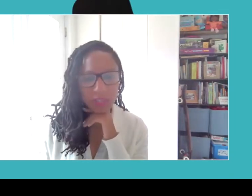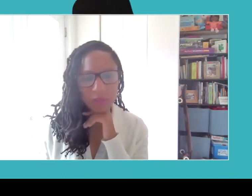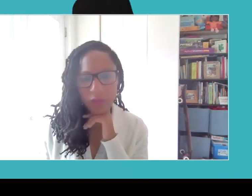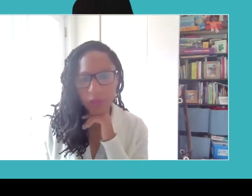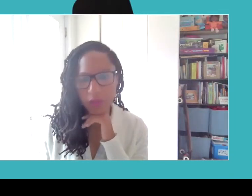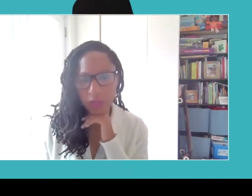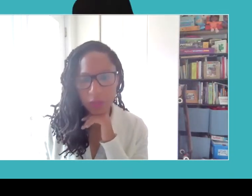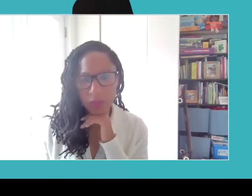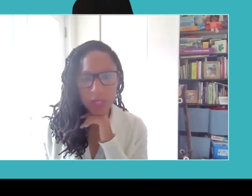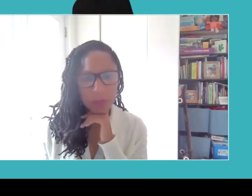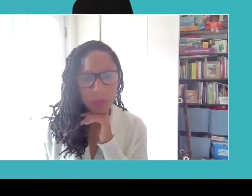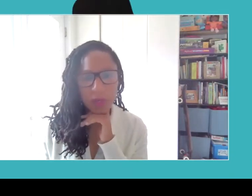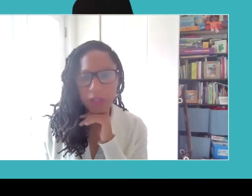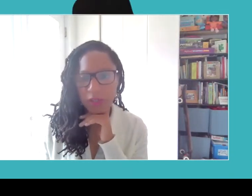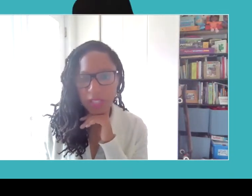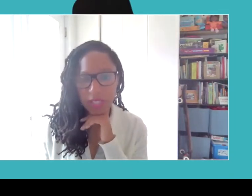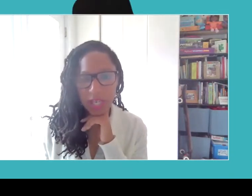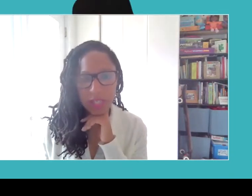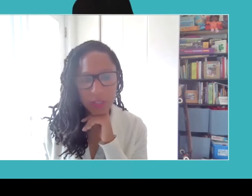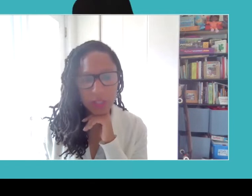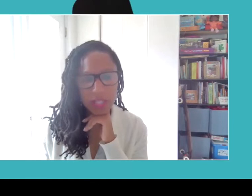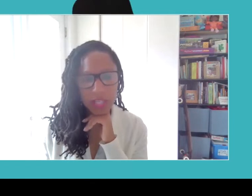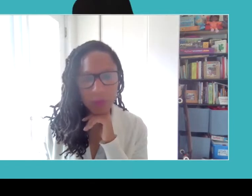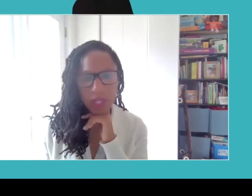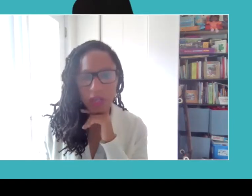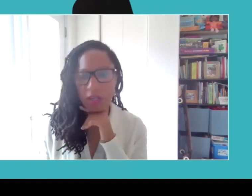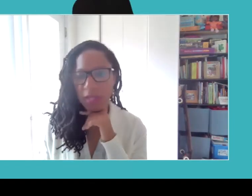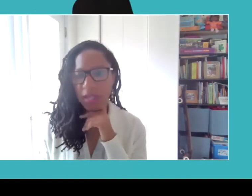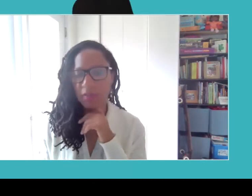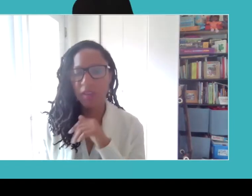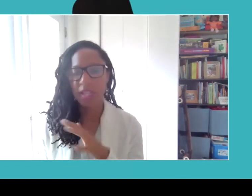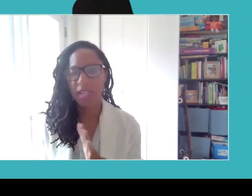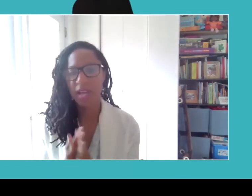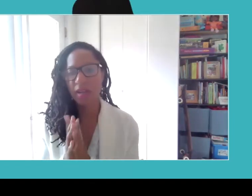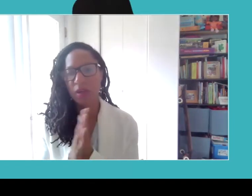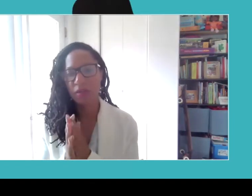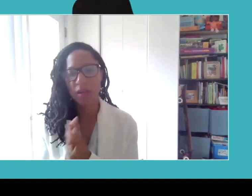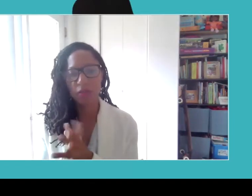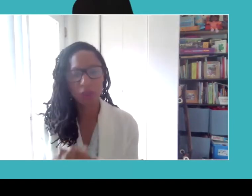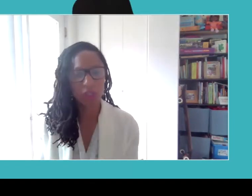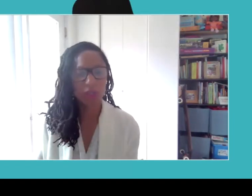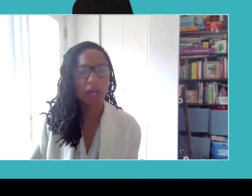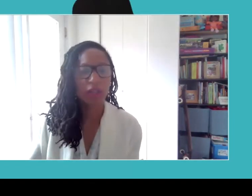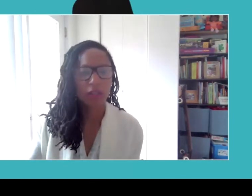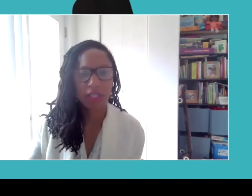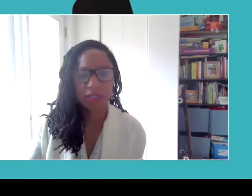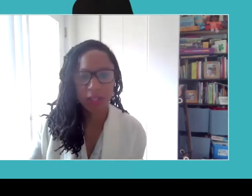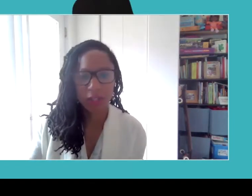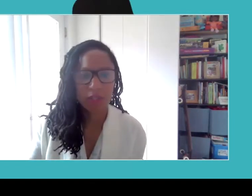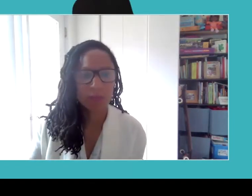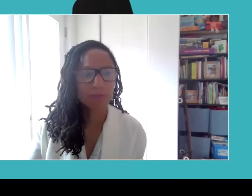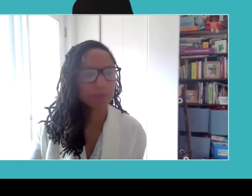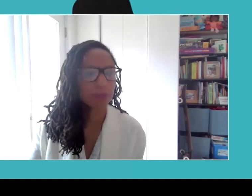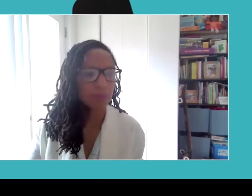just for you to help you on your DEI journey, and we are going to be unveiling that in one of our future unlearning